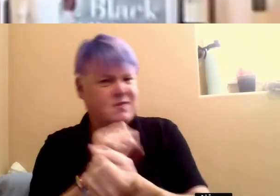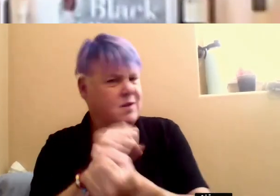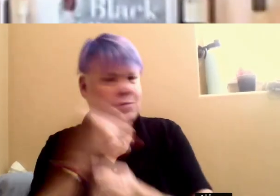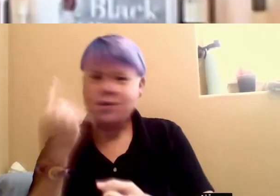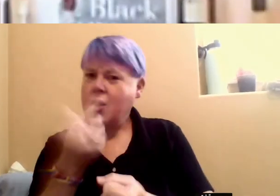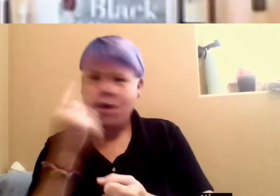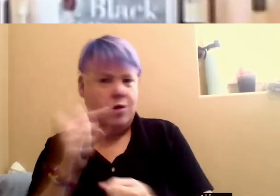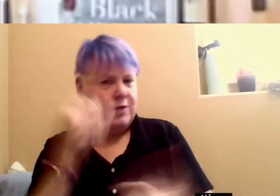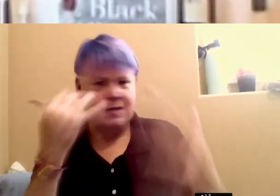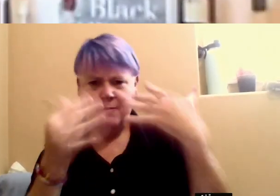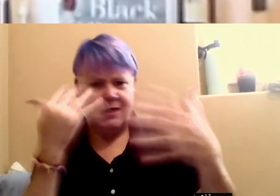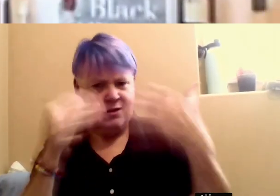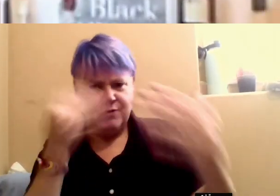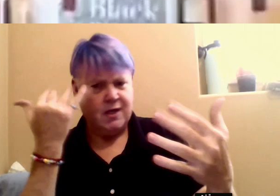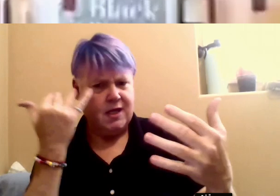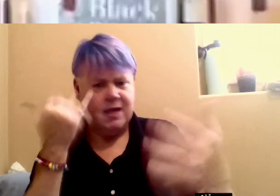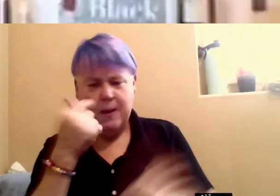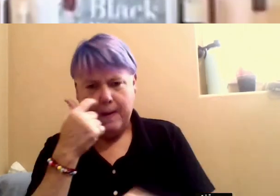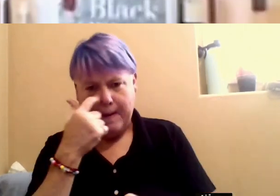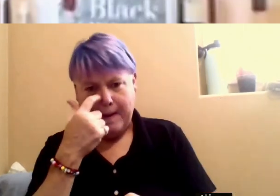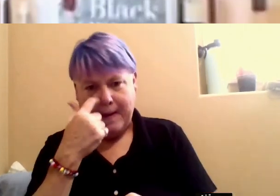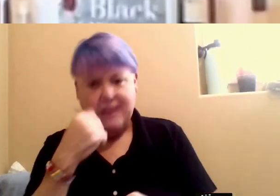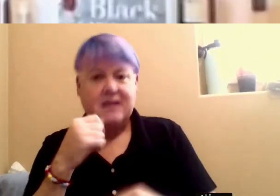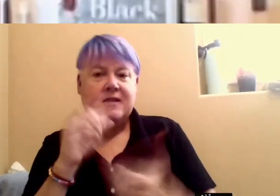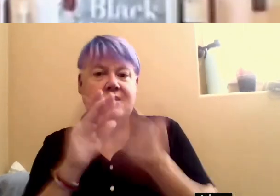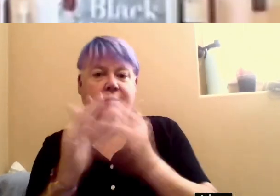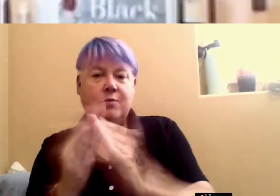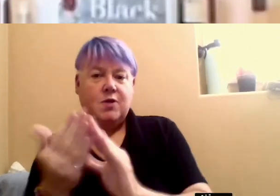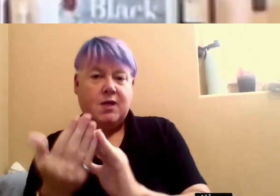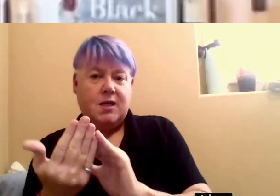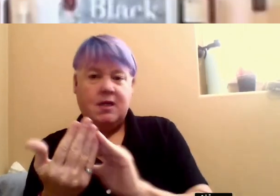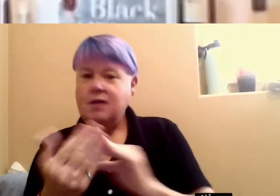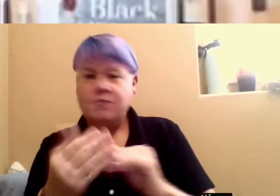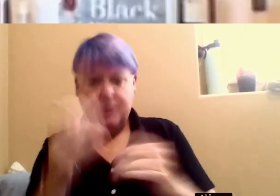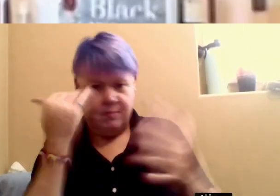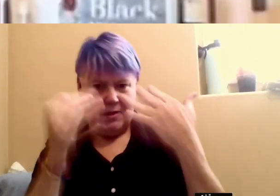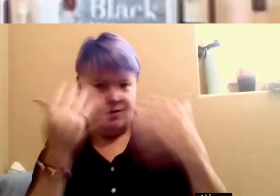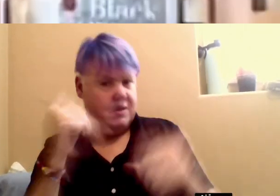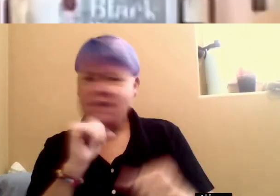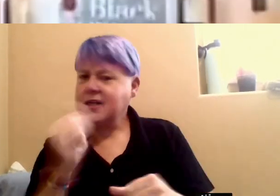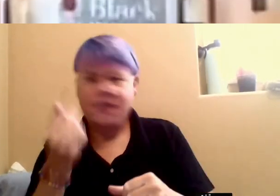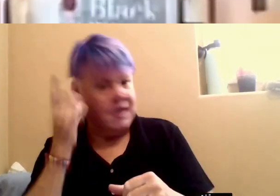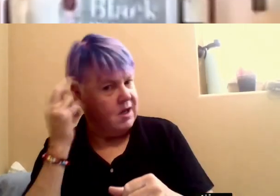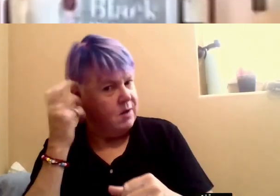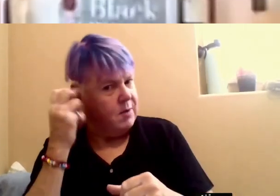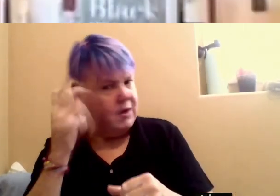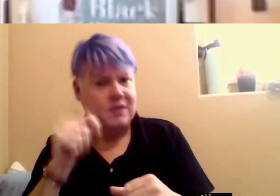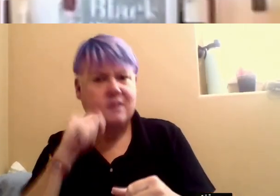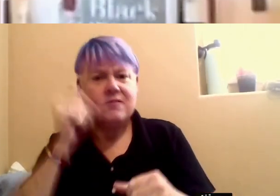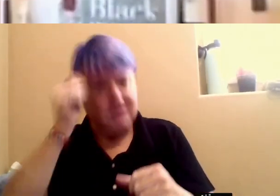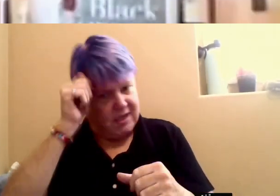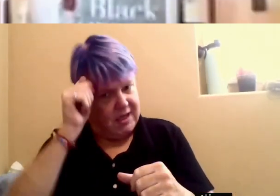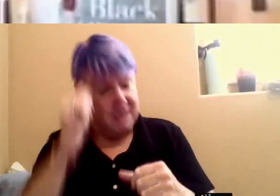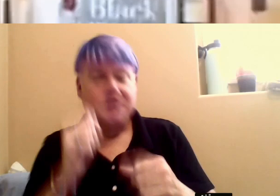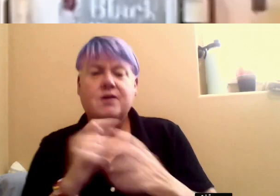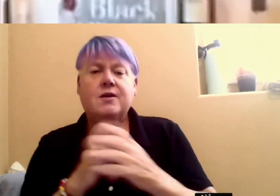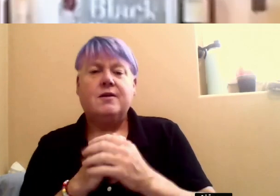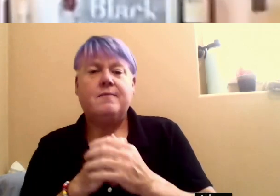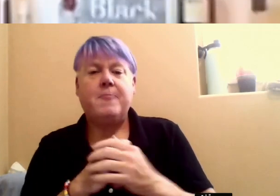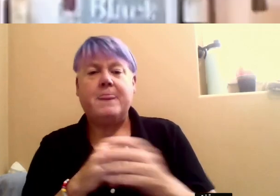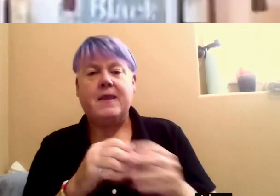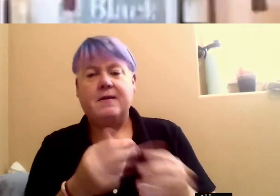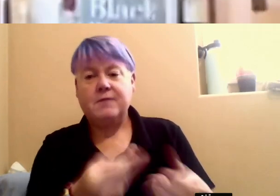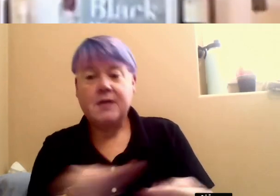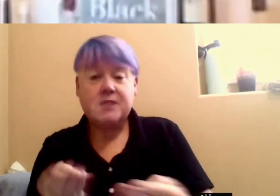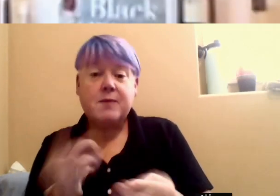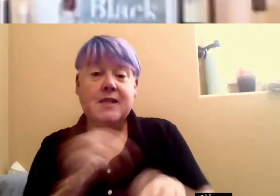it. So too was his home community, Norway House. I didn't hear about it until I was a teenager. When I spent time with him, I was just